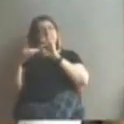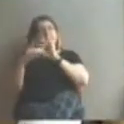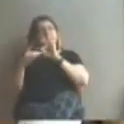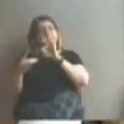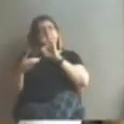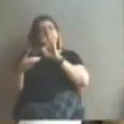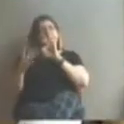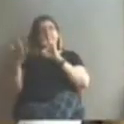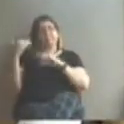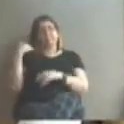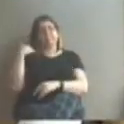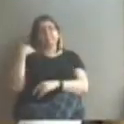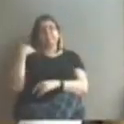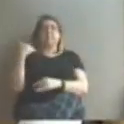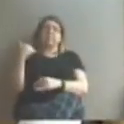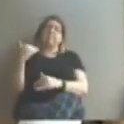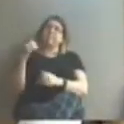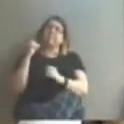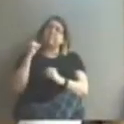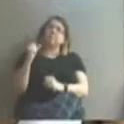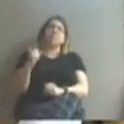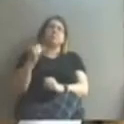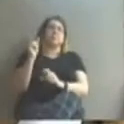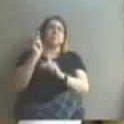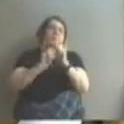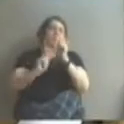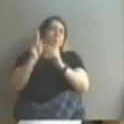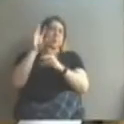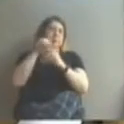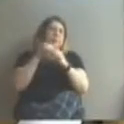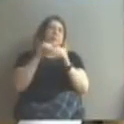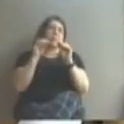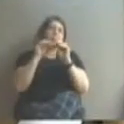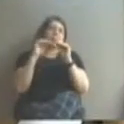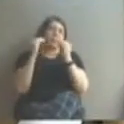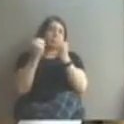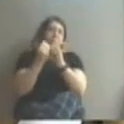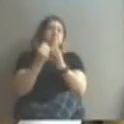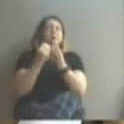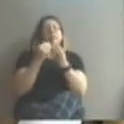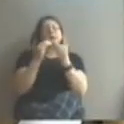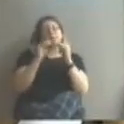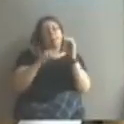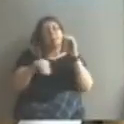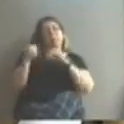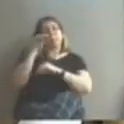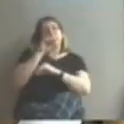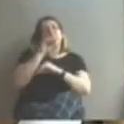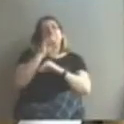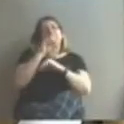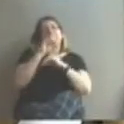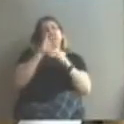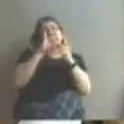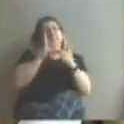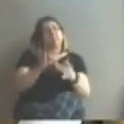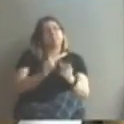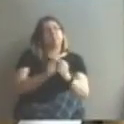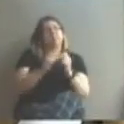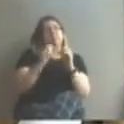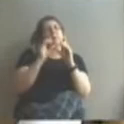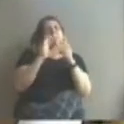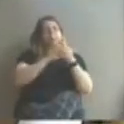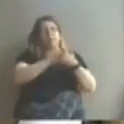that we've got some solid people in the organization. We do. The movement is around collaboration and